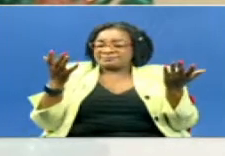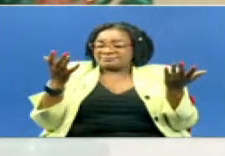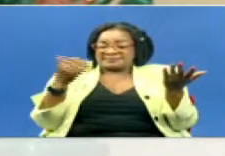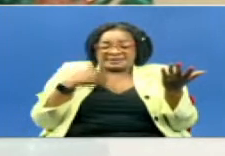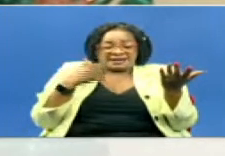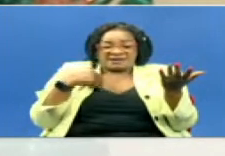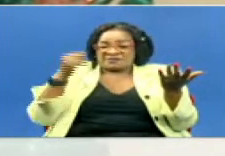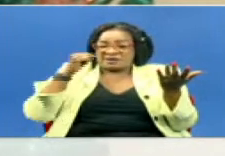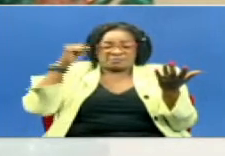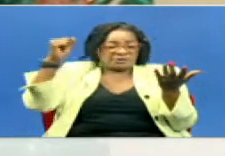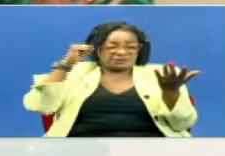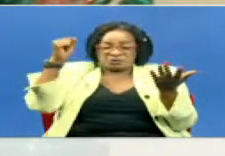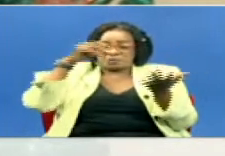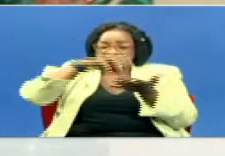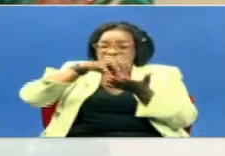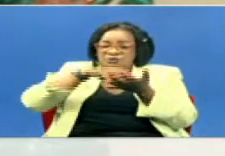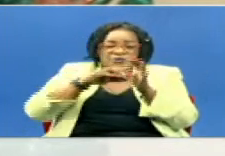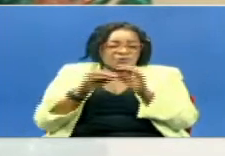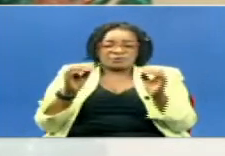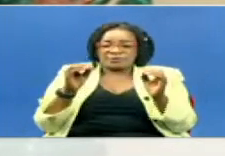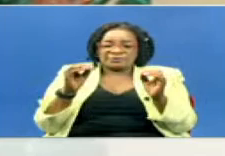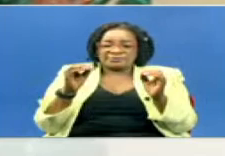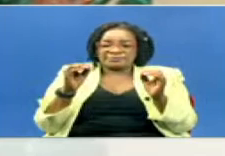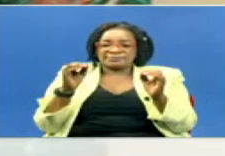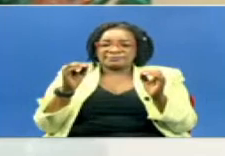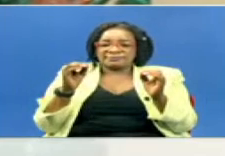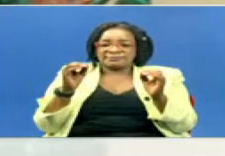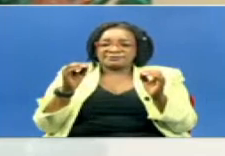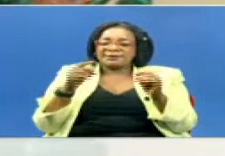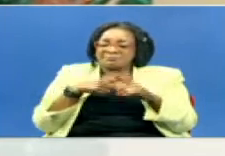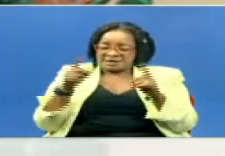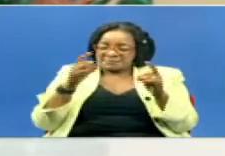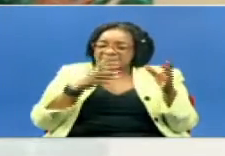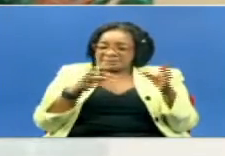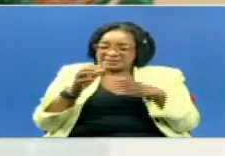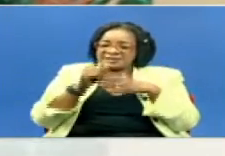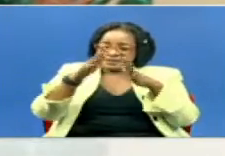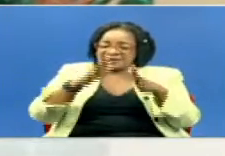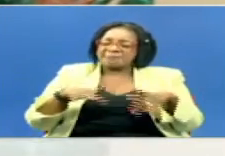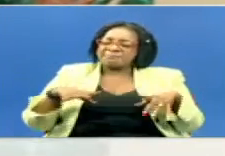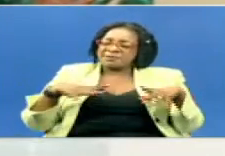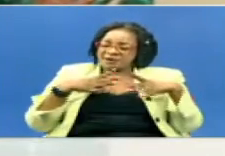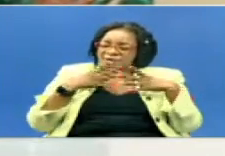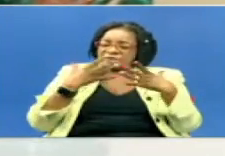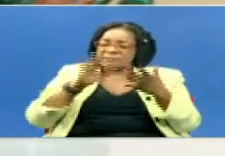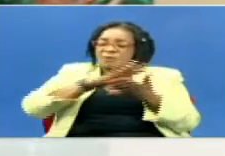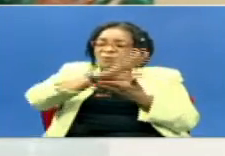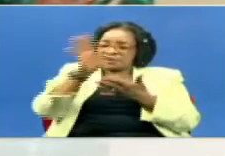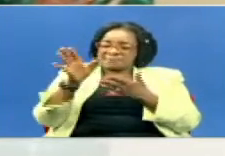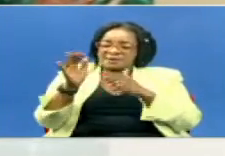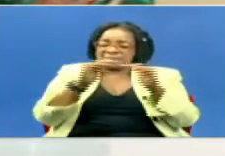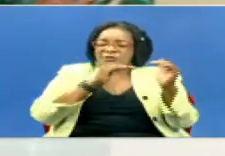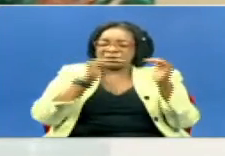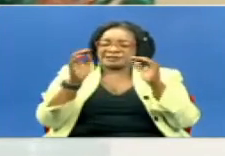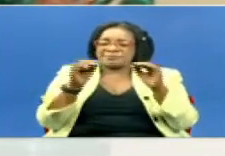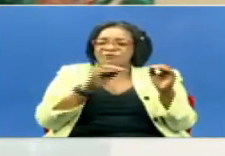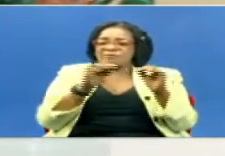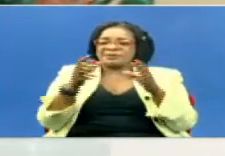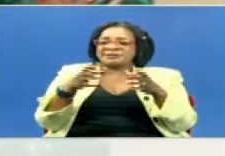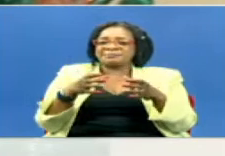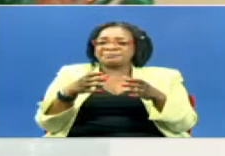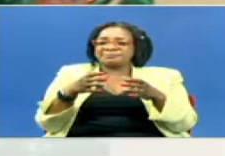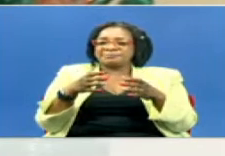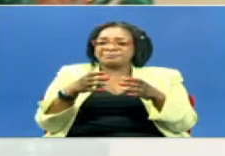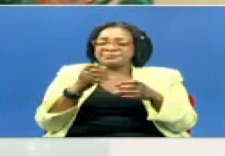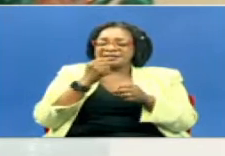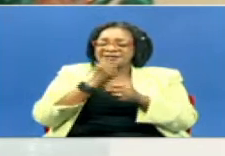political seat, okay? But I'm a party leader. I'm very proud of my Wiper Democratic Movement team. They did a